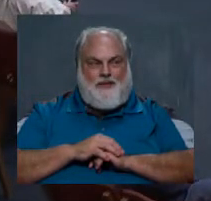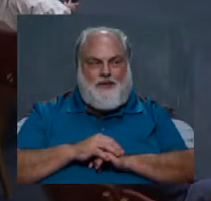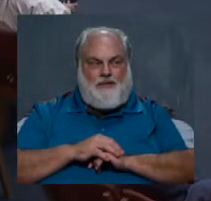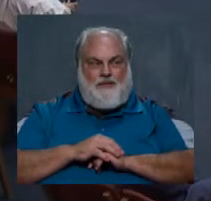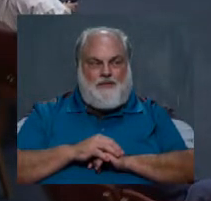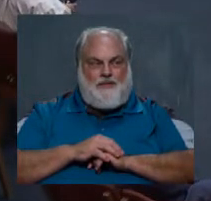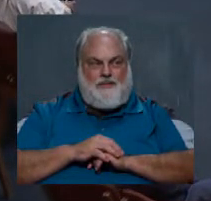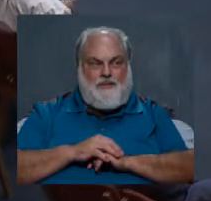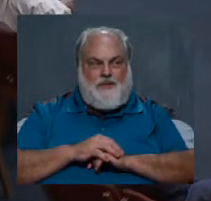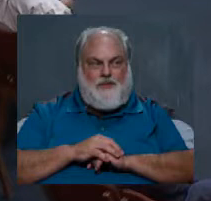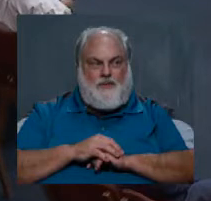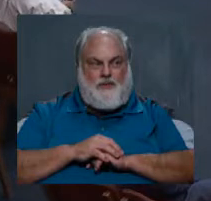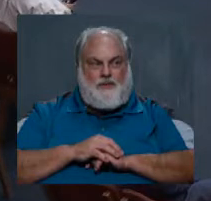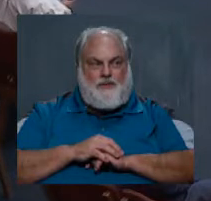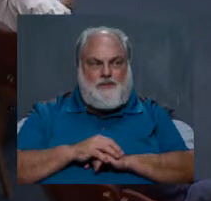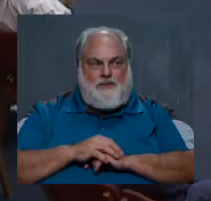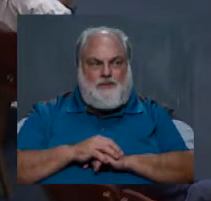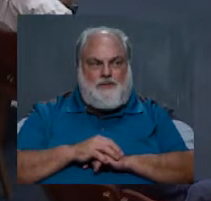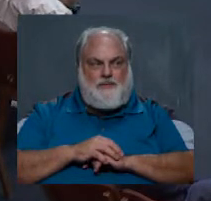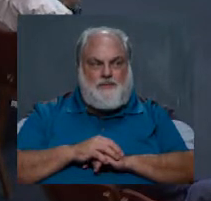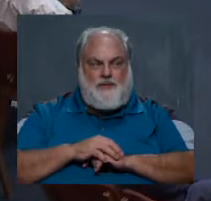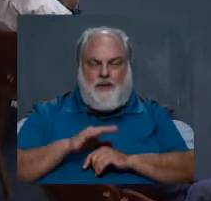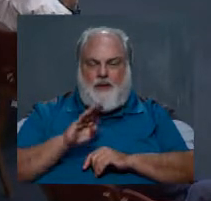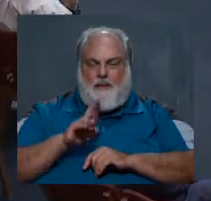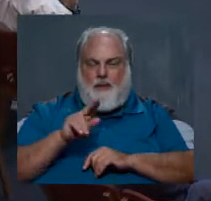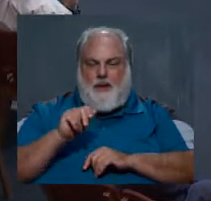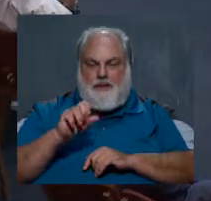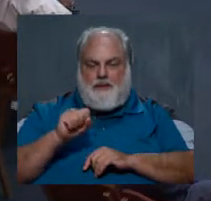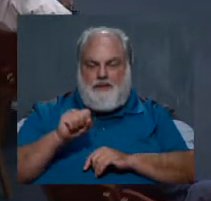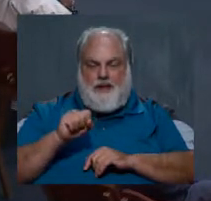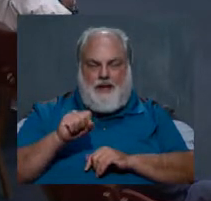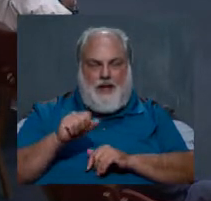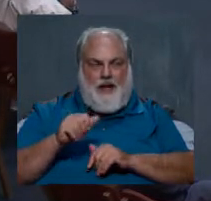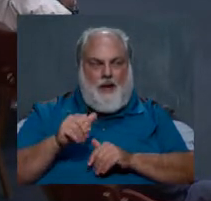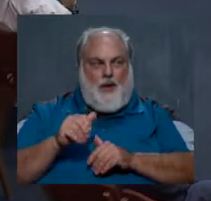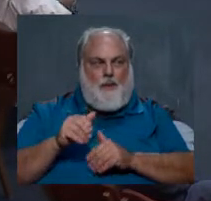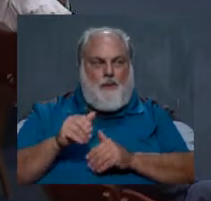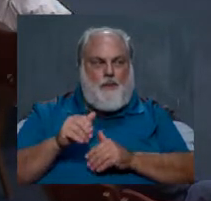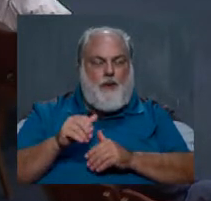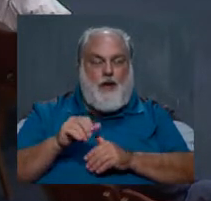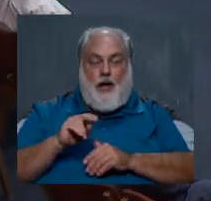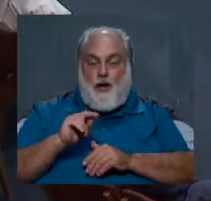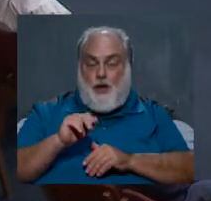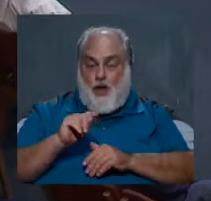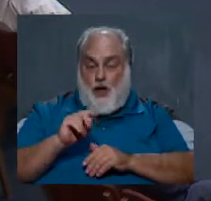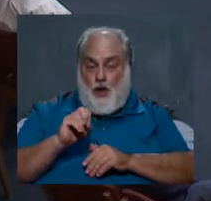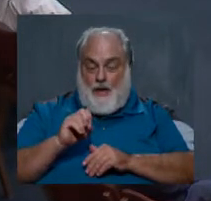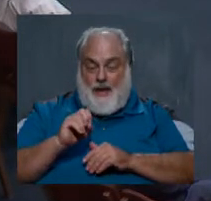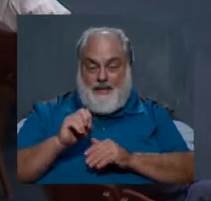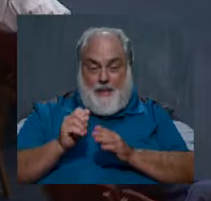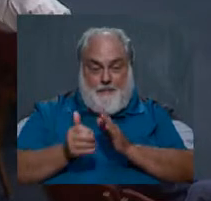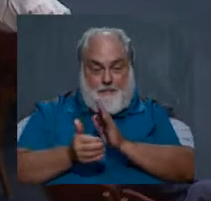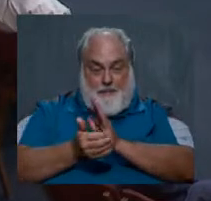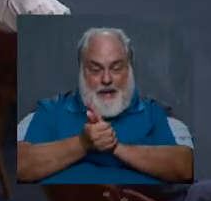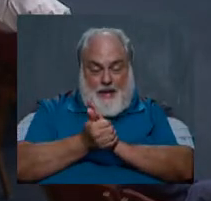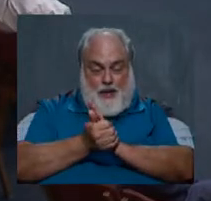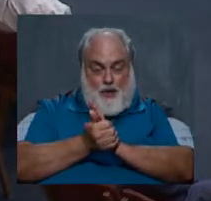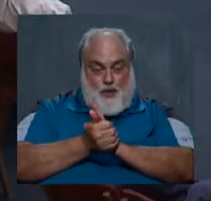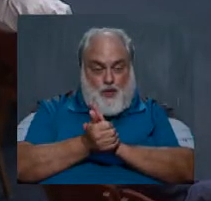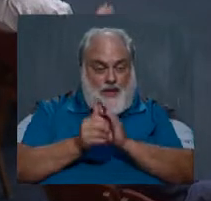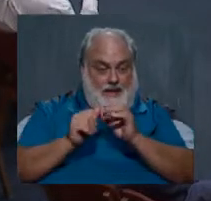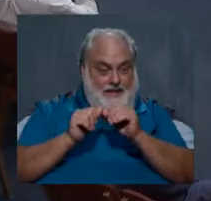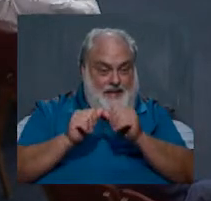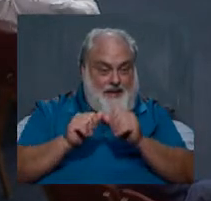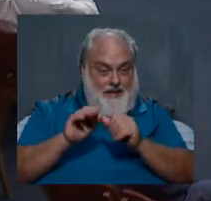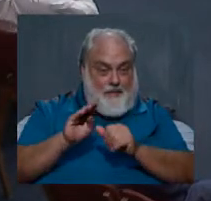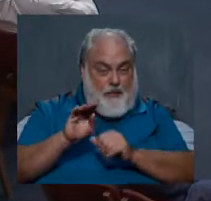No other comments? Questions? Commissioner Bobby? I guess we need to note that he's amending his application to extend the